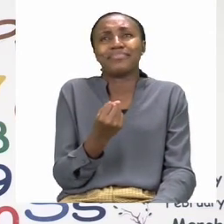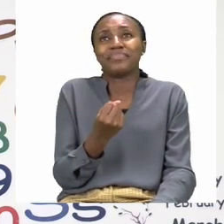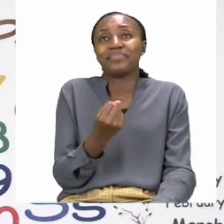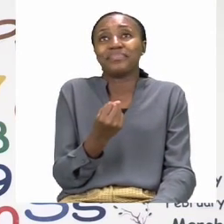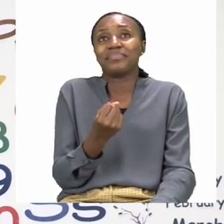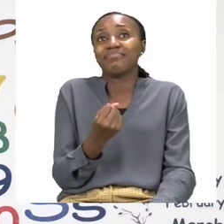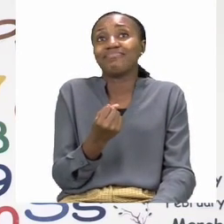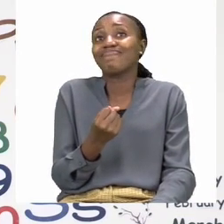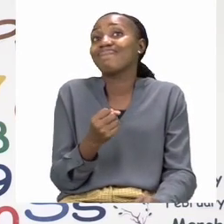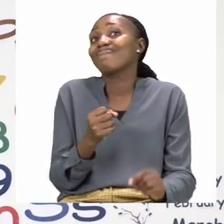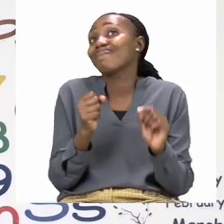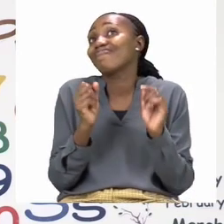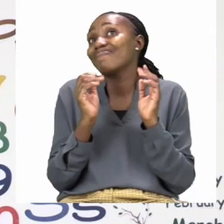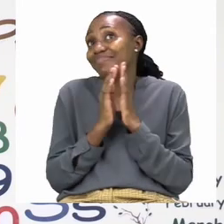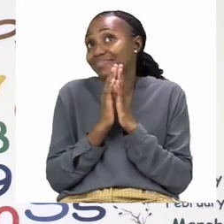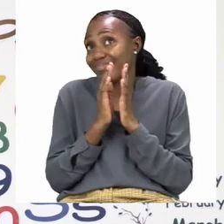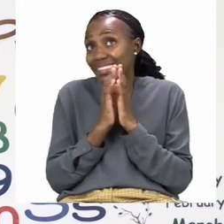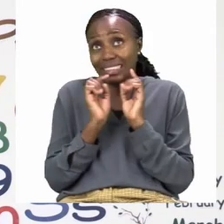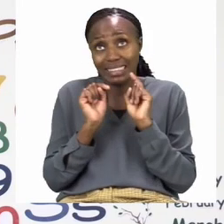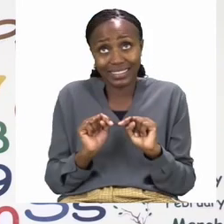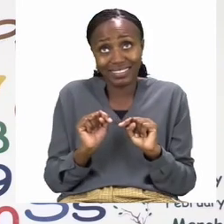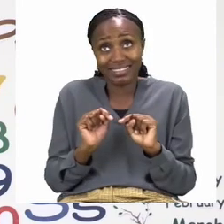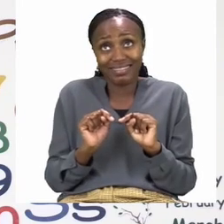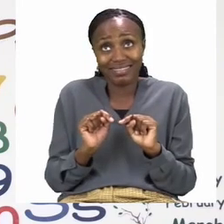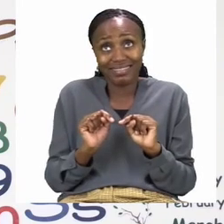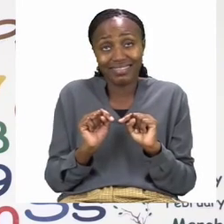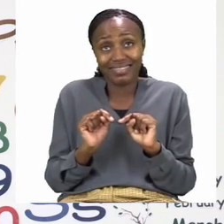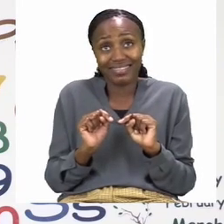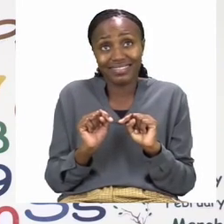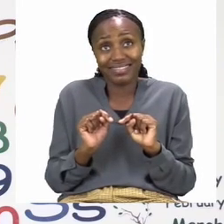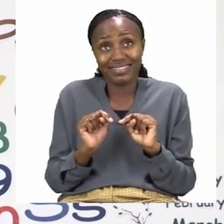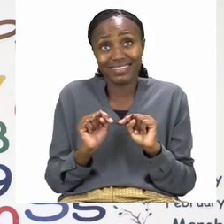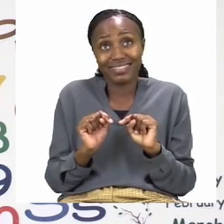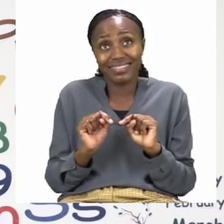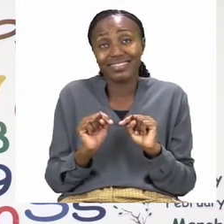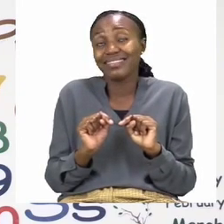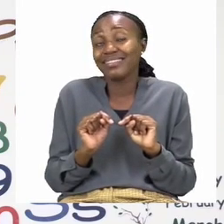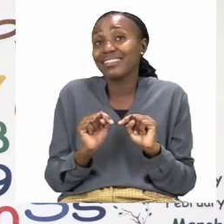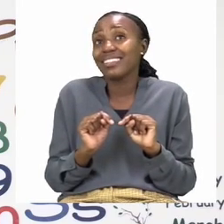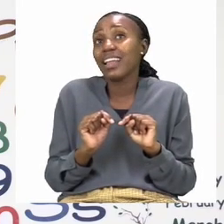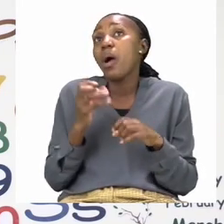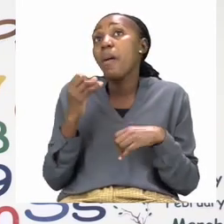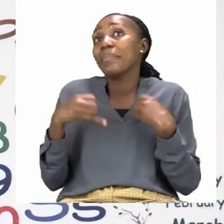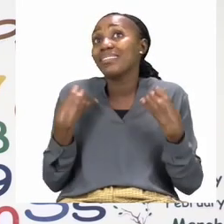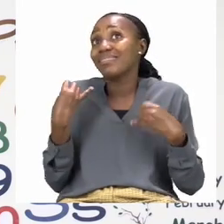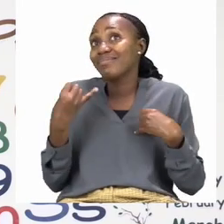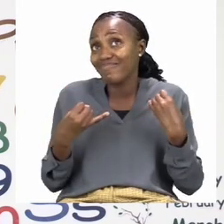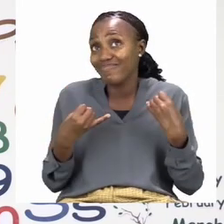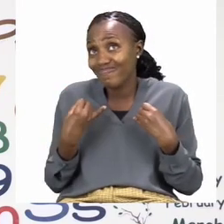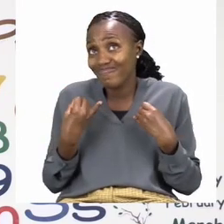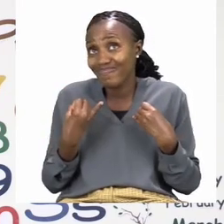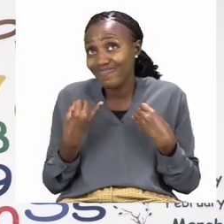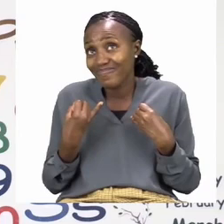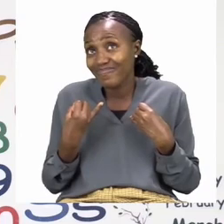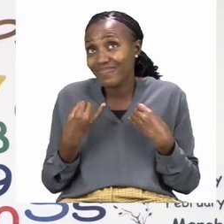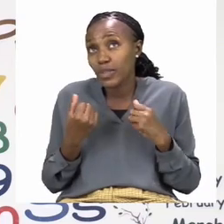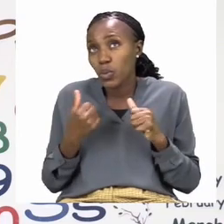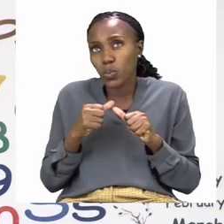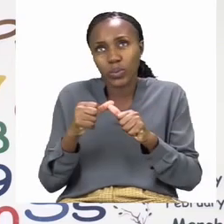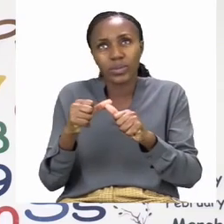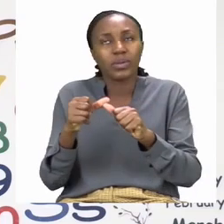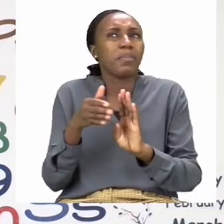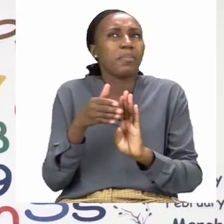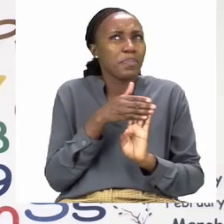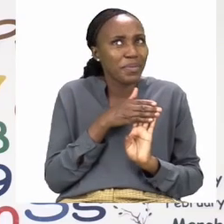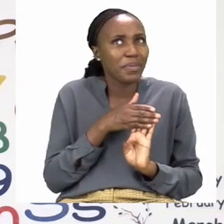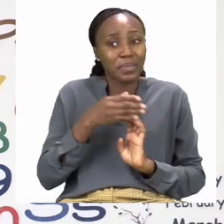help me say goodbye to our friends today? All right. Now have fun, everyone, and stay safe. So